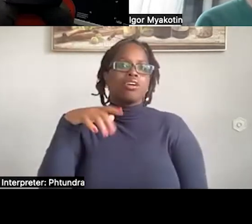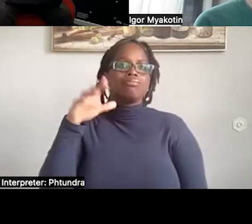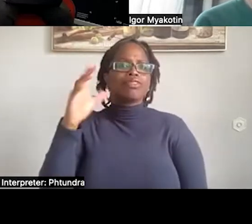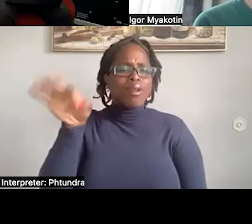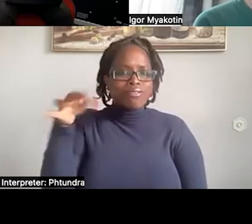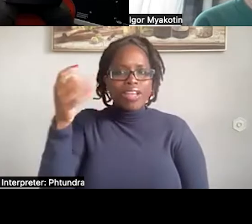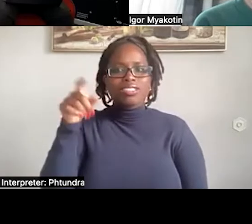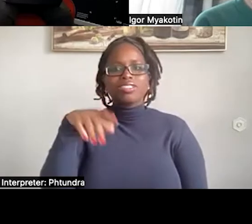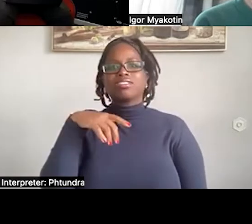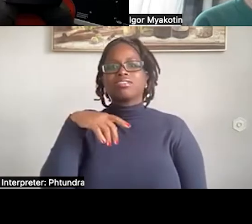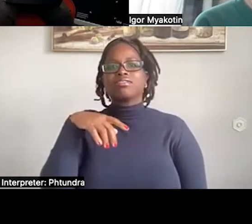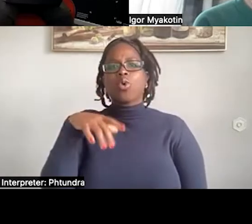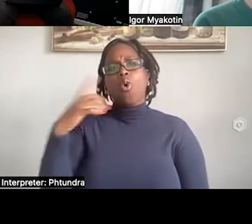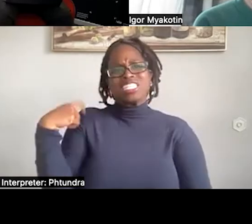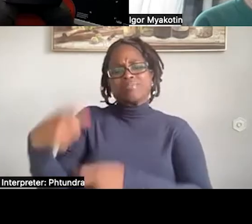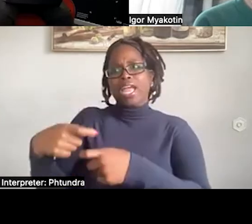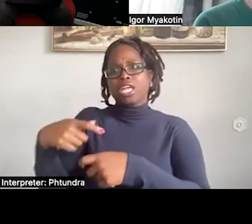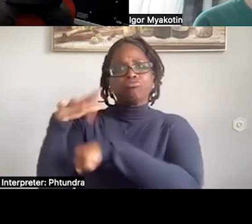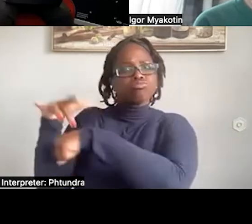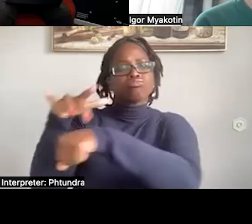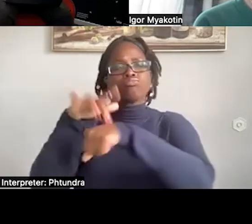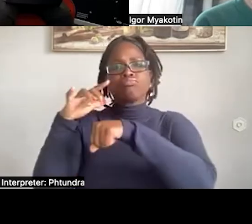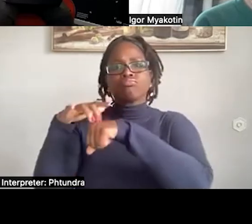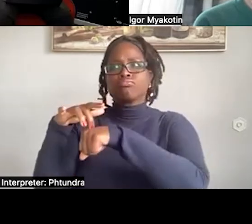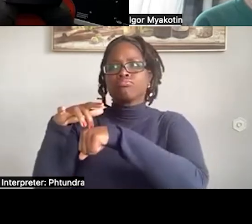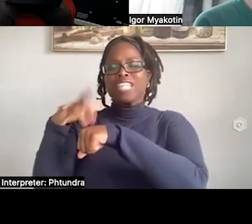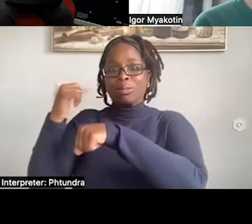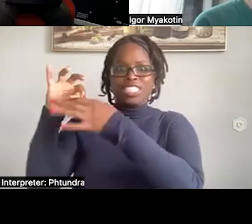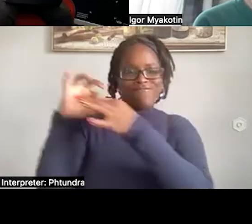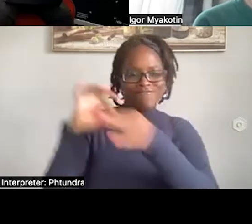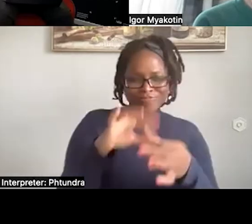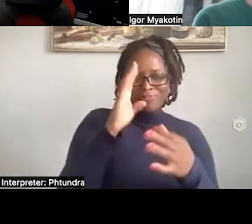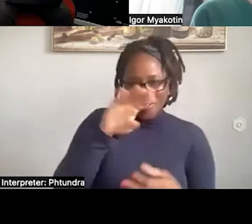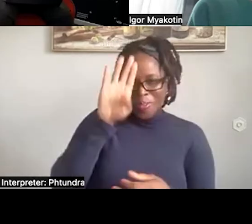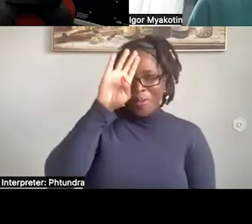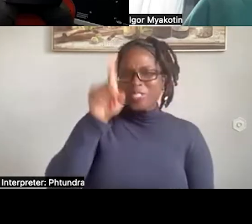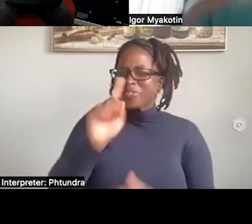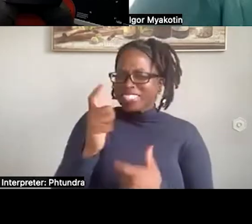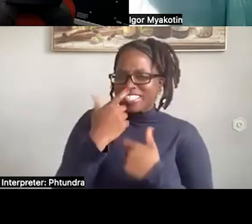And it's interesting how founders or producers will